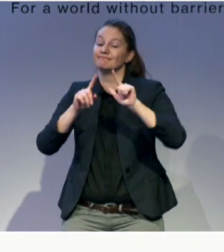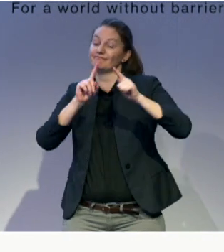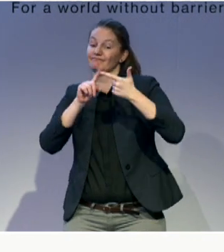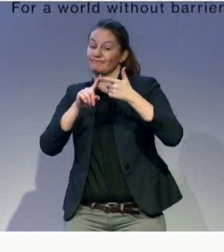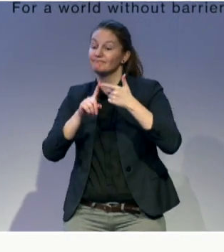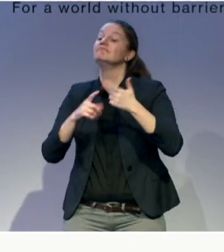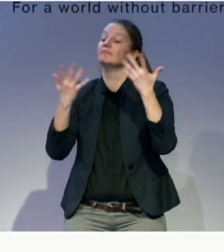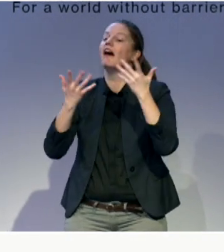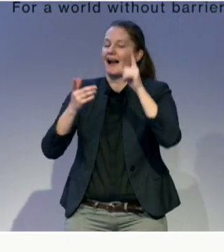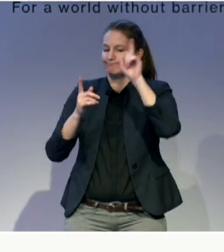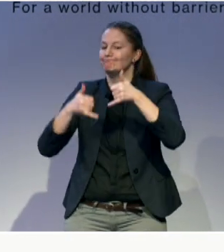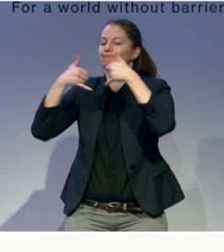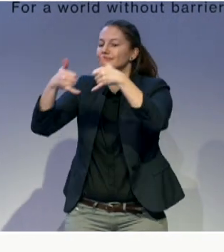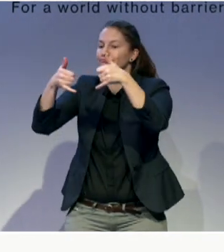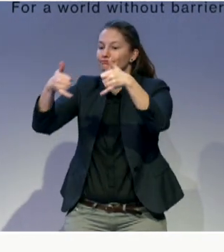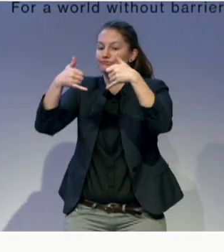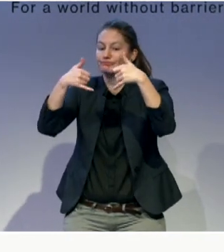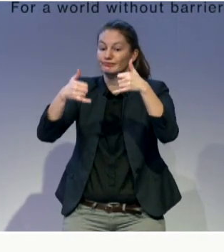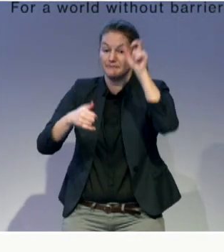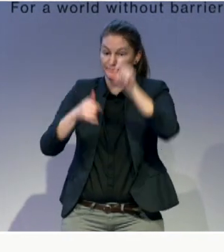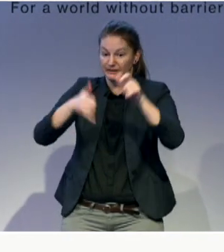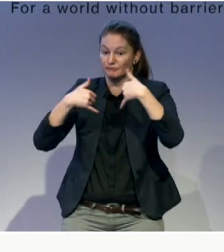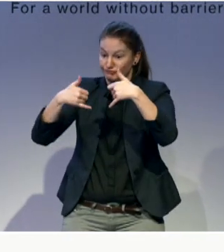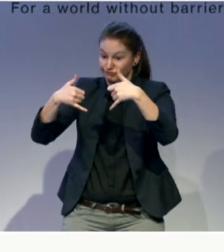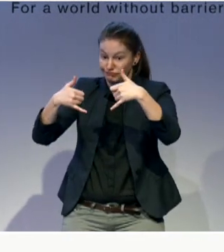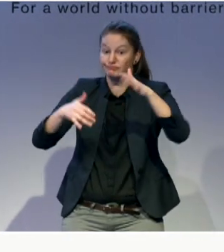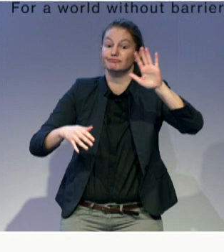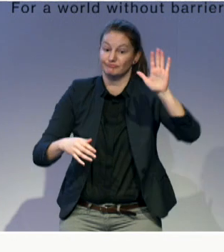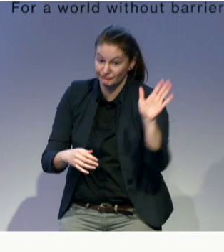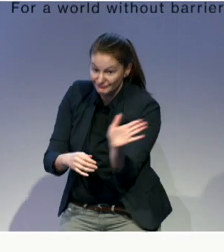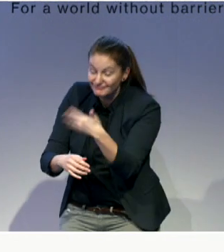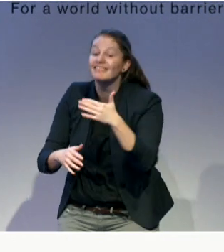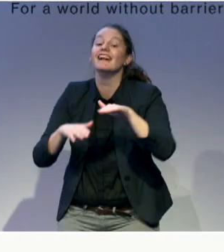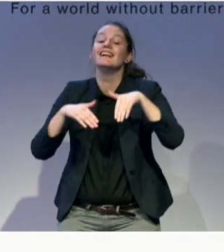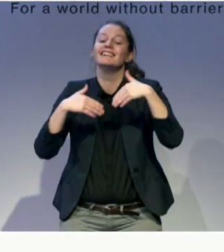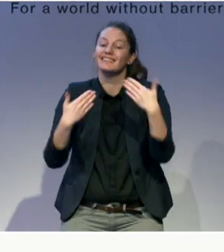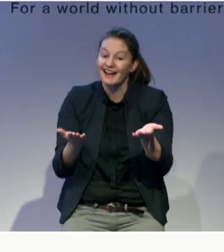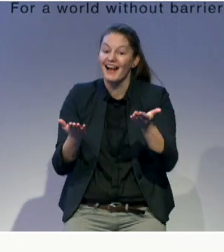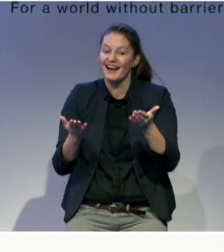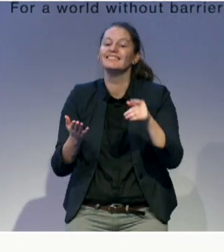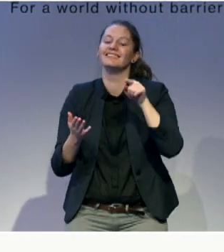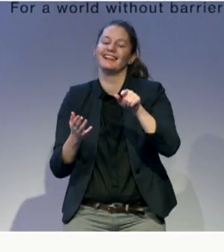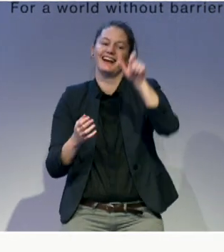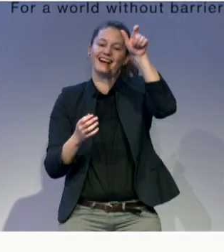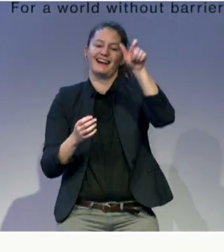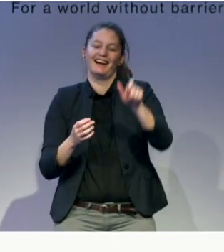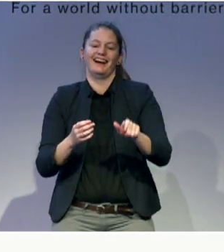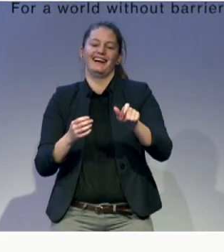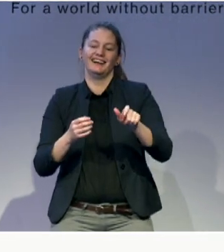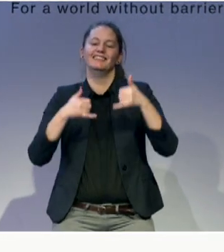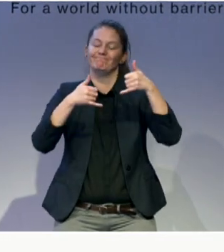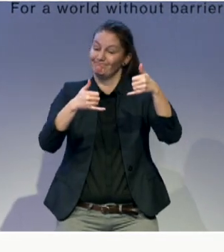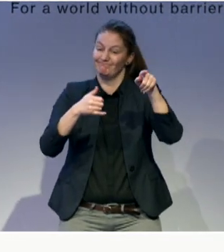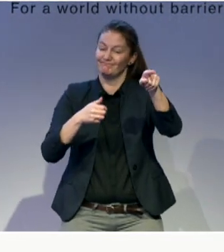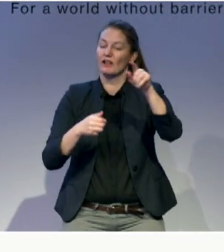it's fast-paced. After that, we are going to have the legend that is Senator Tom Harkin. After Tom Harkin, we're going to have another 20